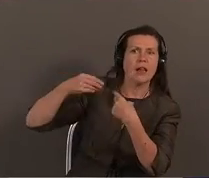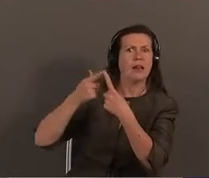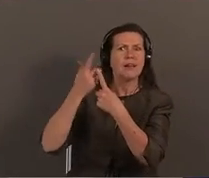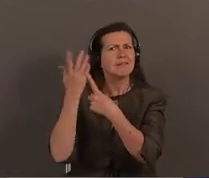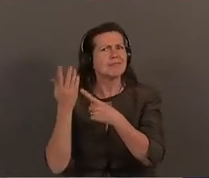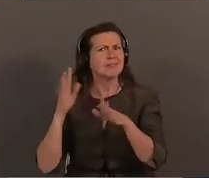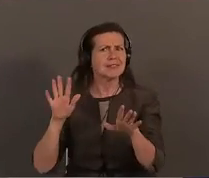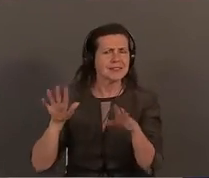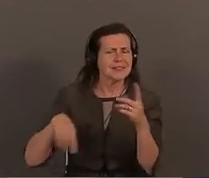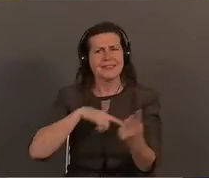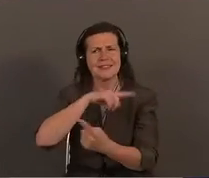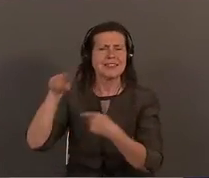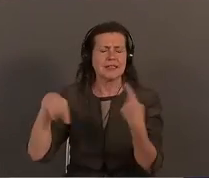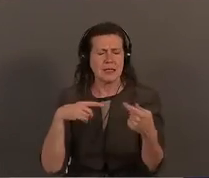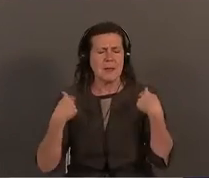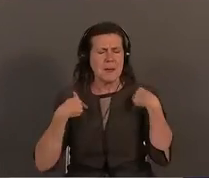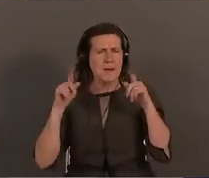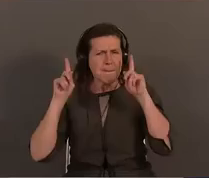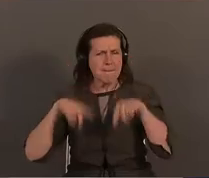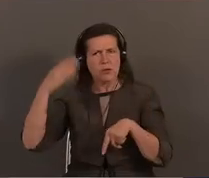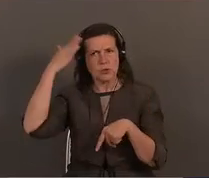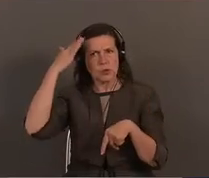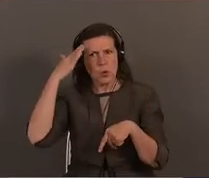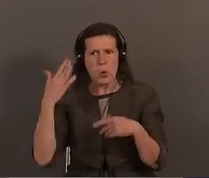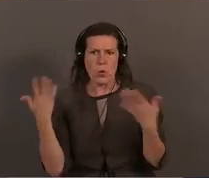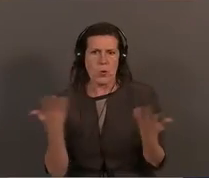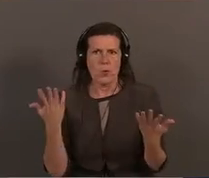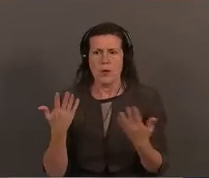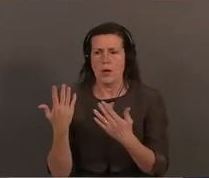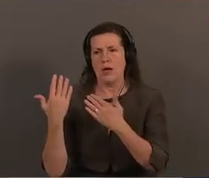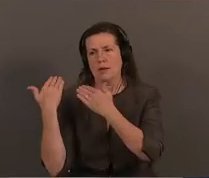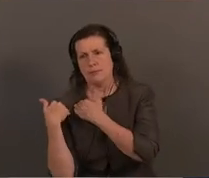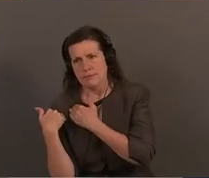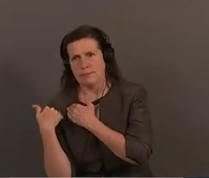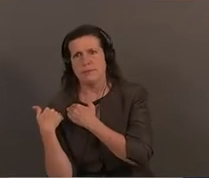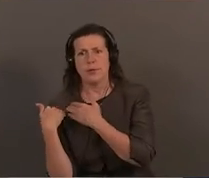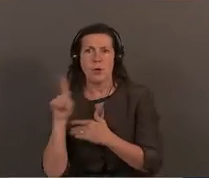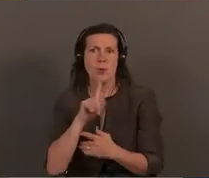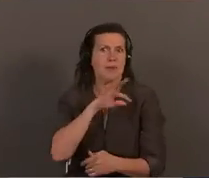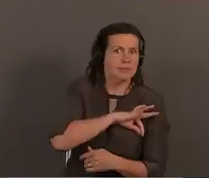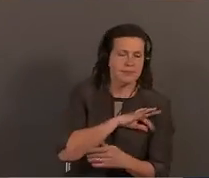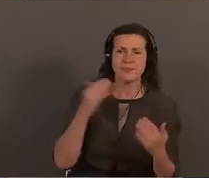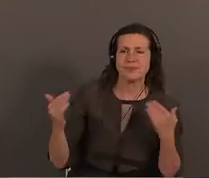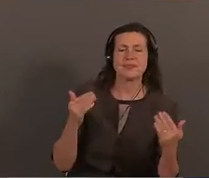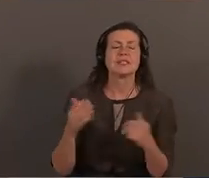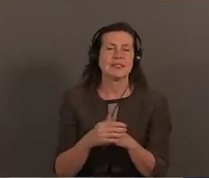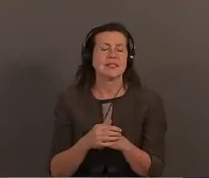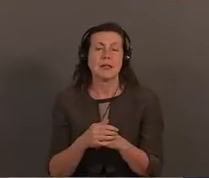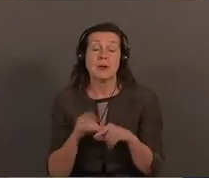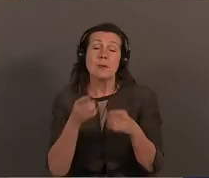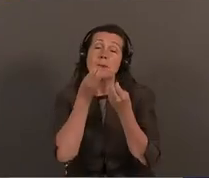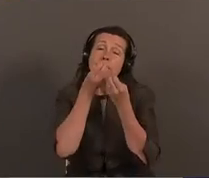So we know, we have to know where our assets and liabilities are. So this is not perfect. This is not a perfect